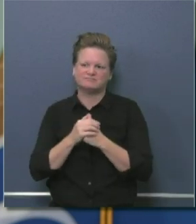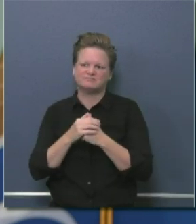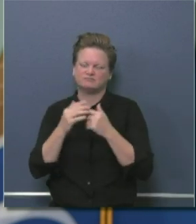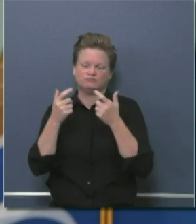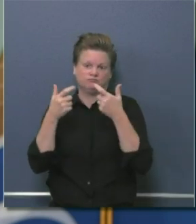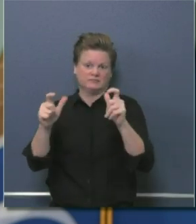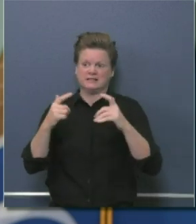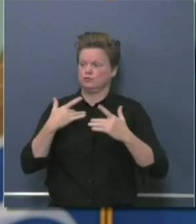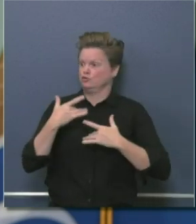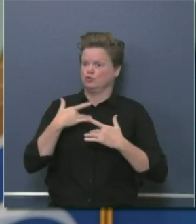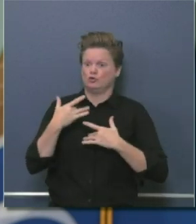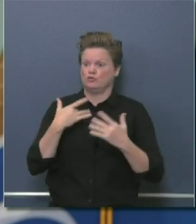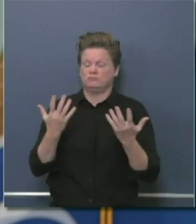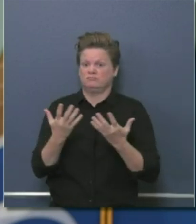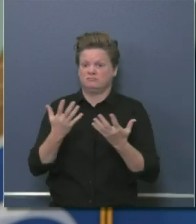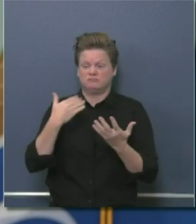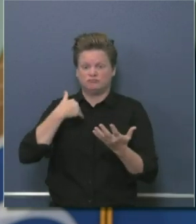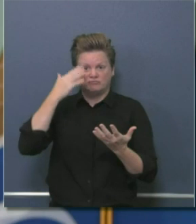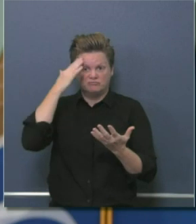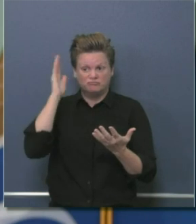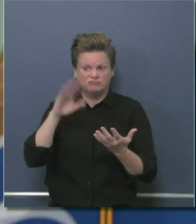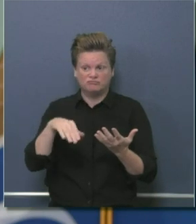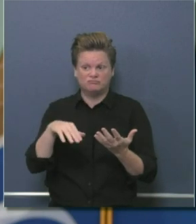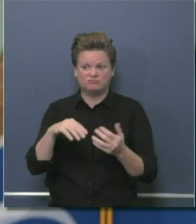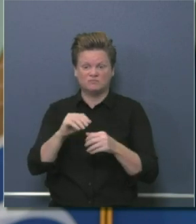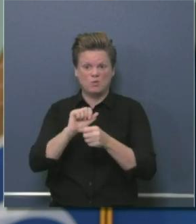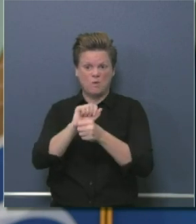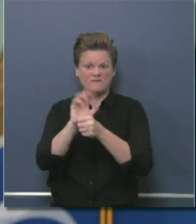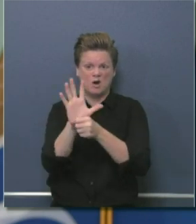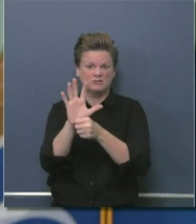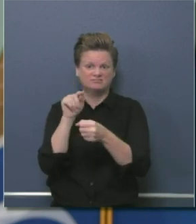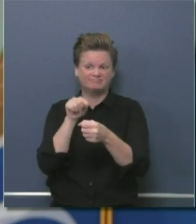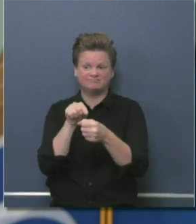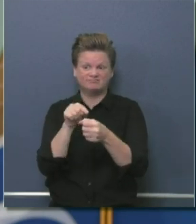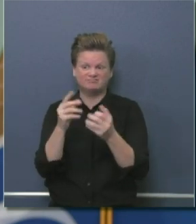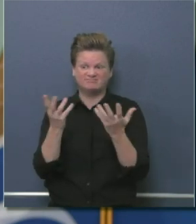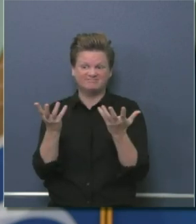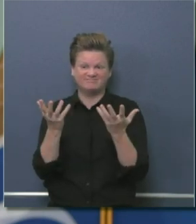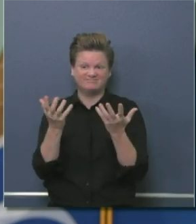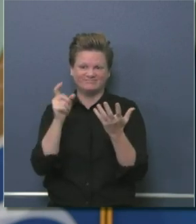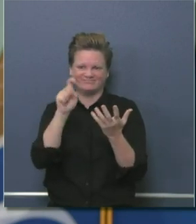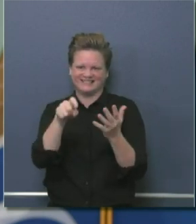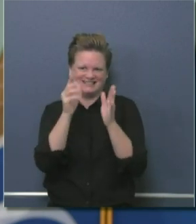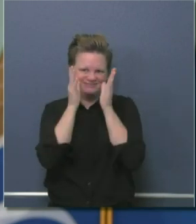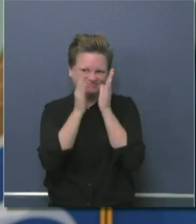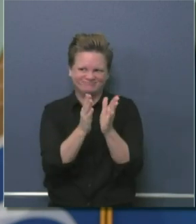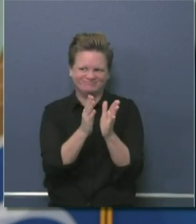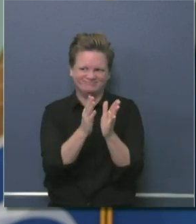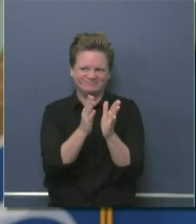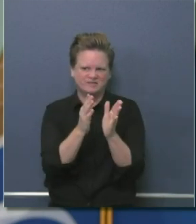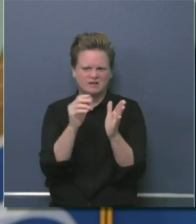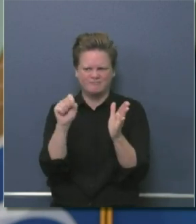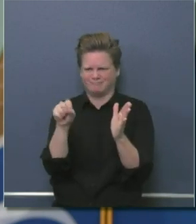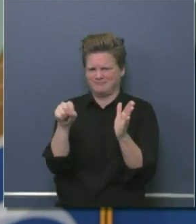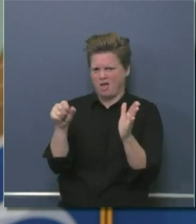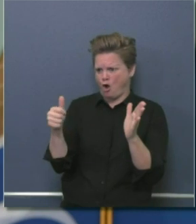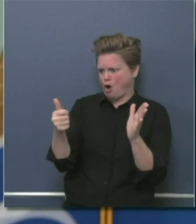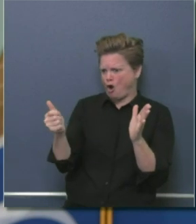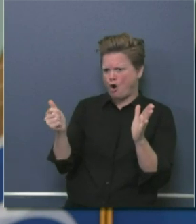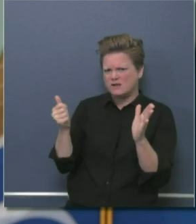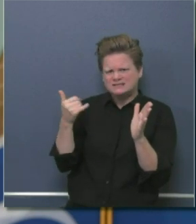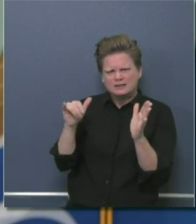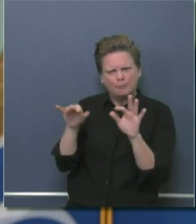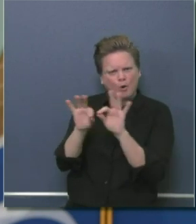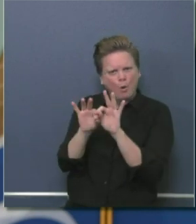real despite COVID-19, and I think deserves attention as well. And it will have attention in terms of our budget